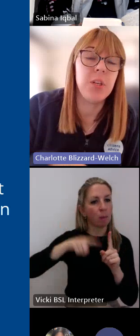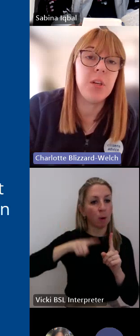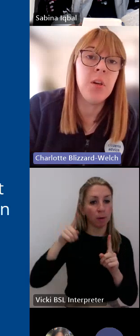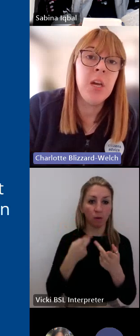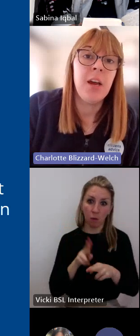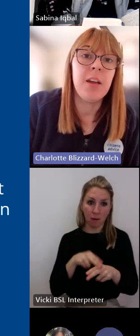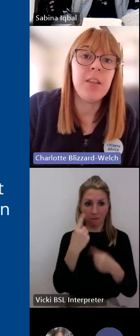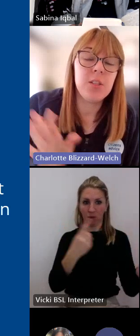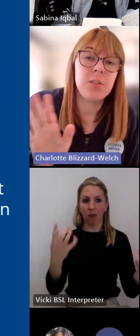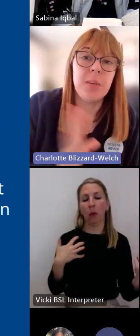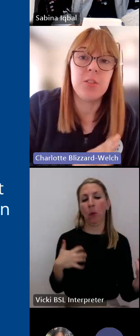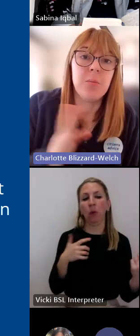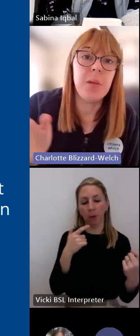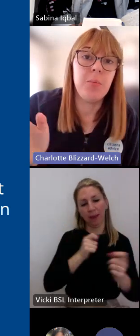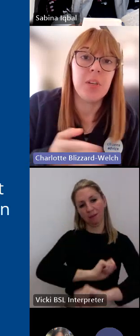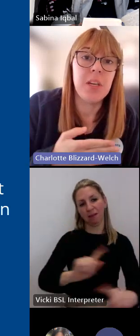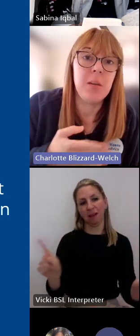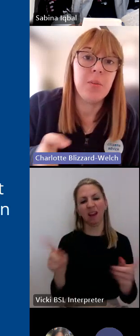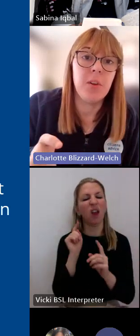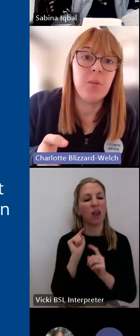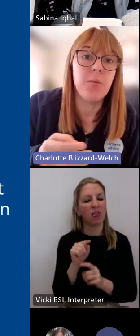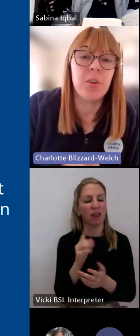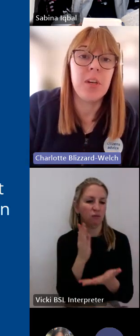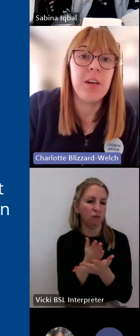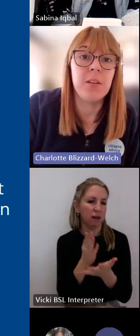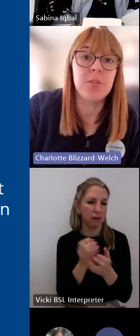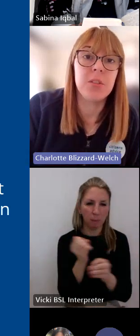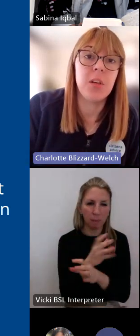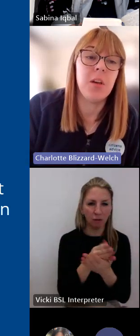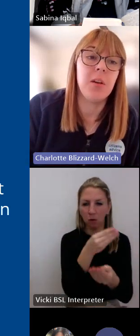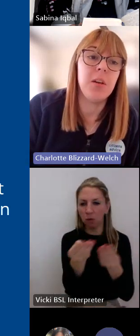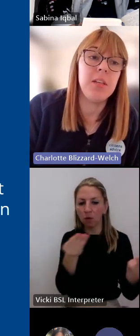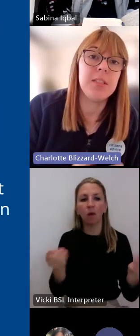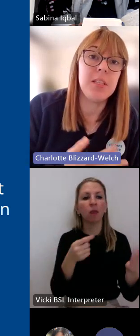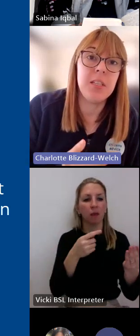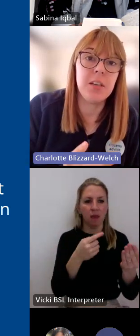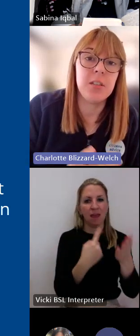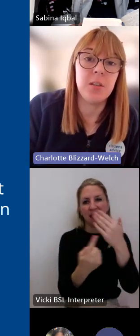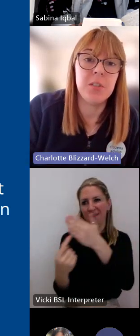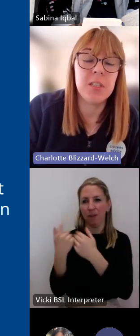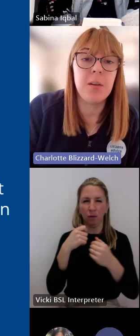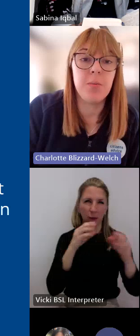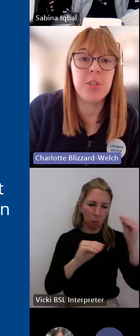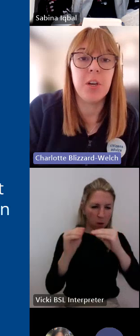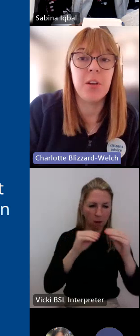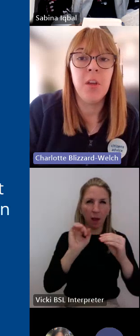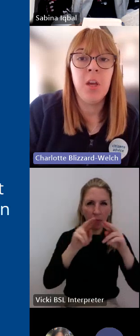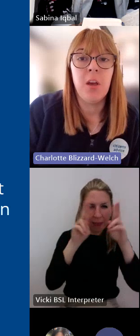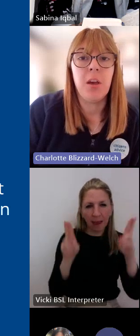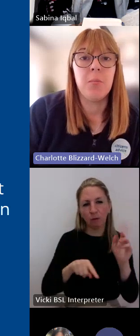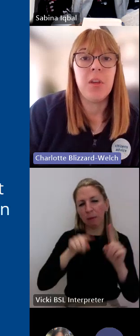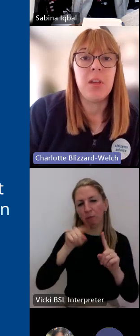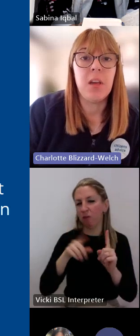out to you. And they just make sure that people can keep a view of what their house is sitting at in terms of their